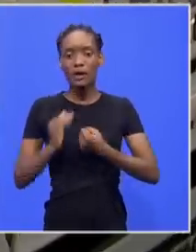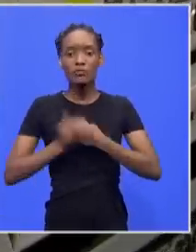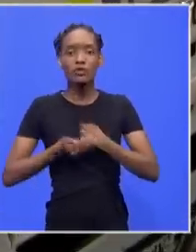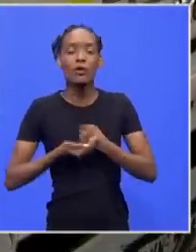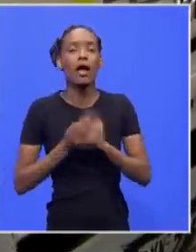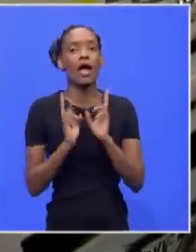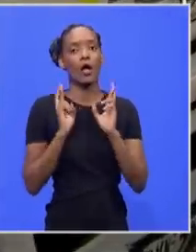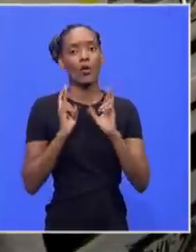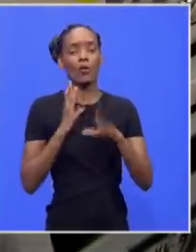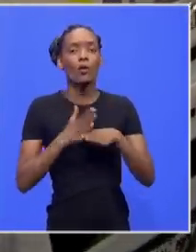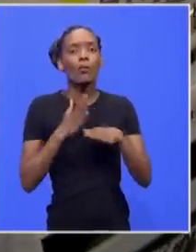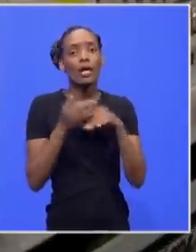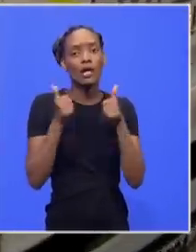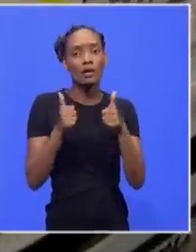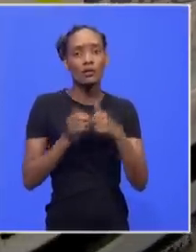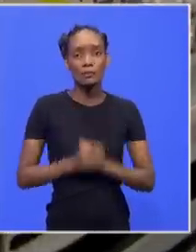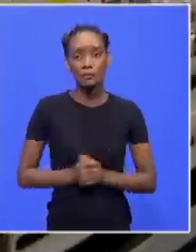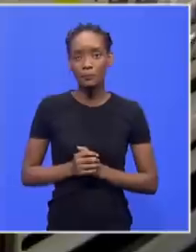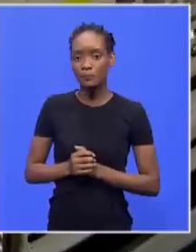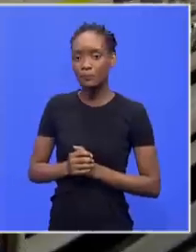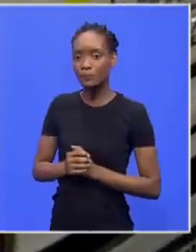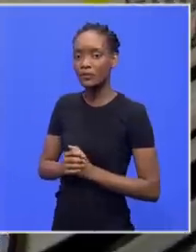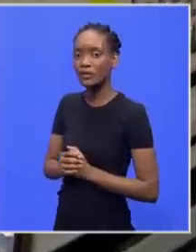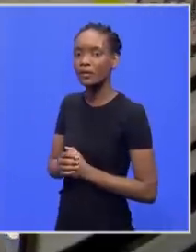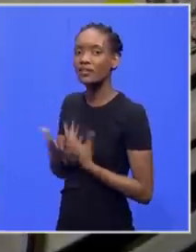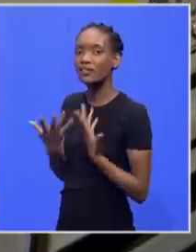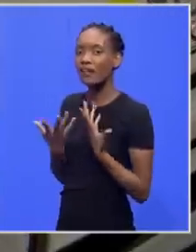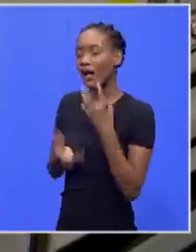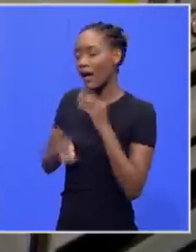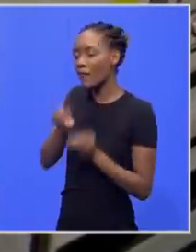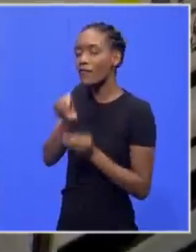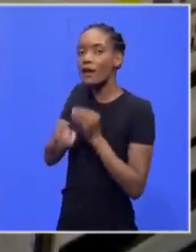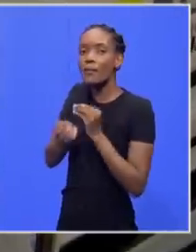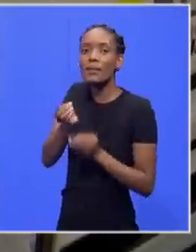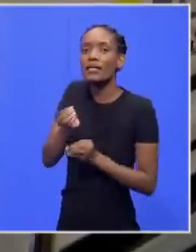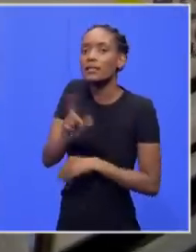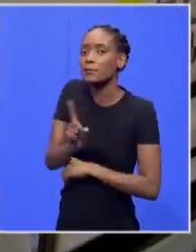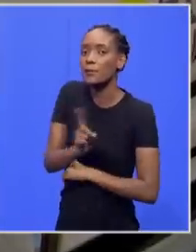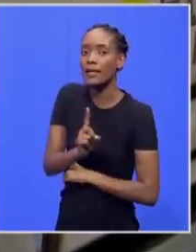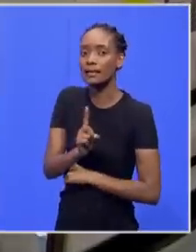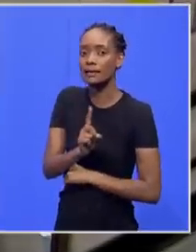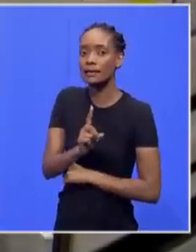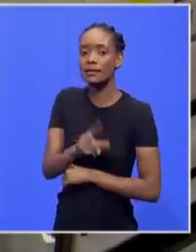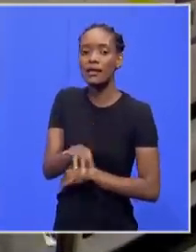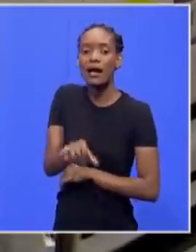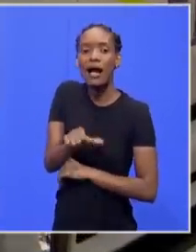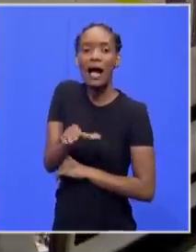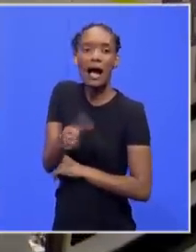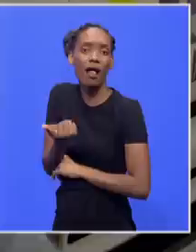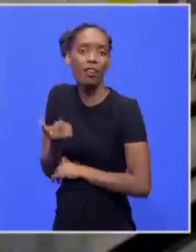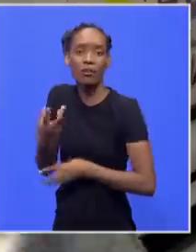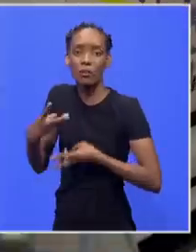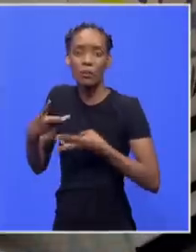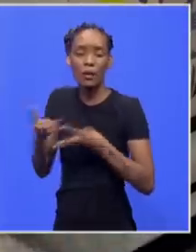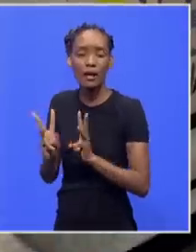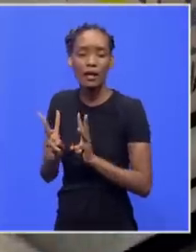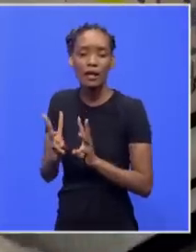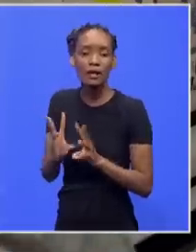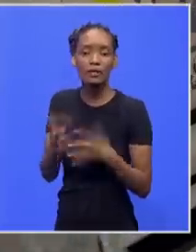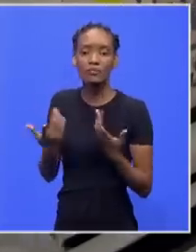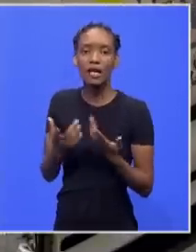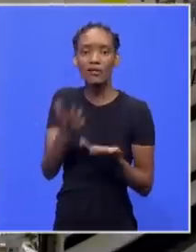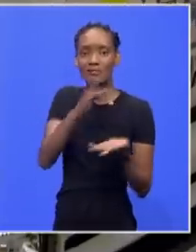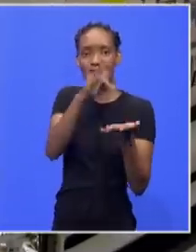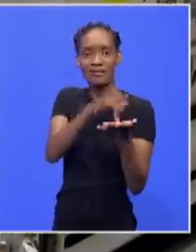What are the other remedies to protect them? Is there any other way For those who won't be in Lindela,